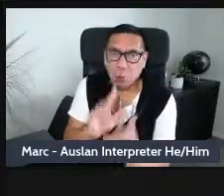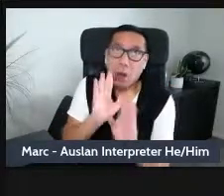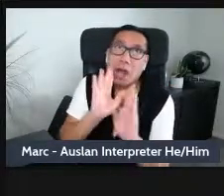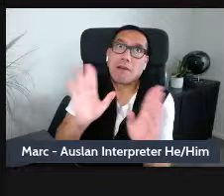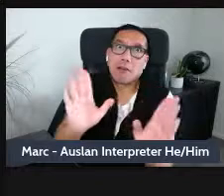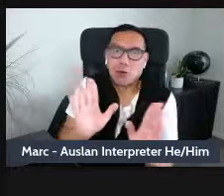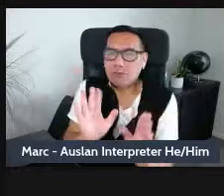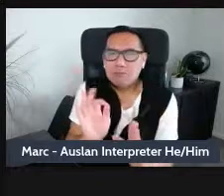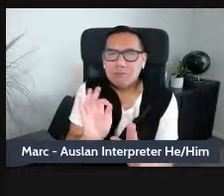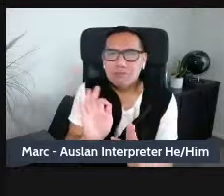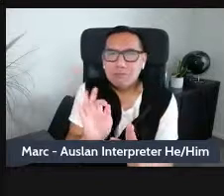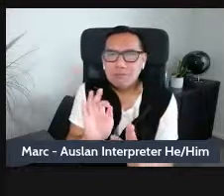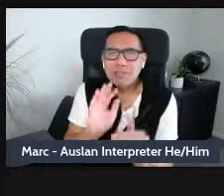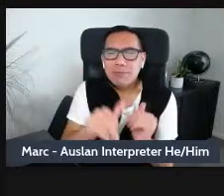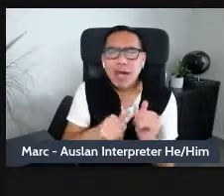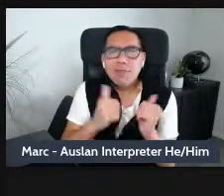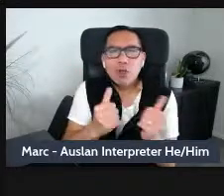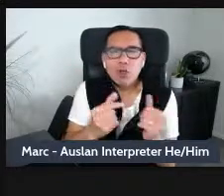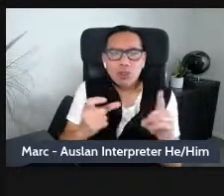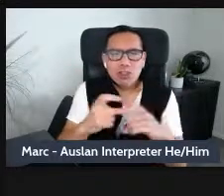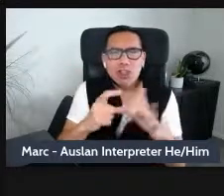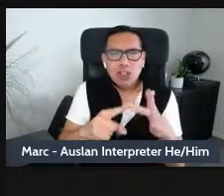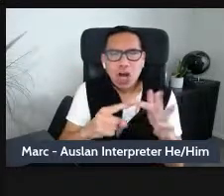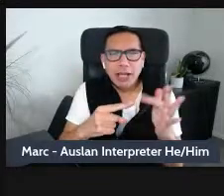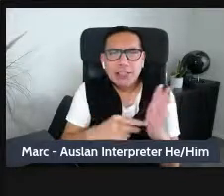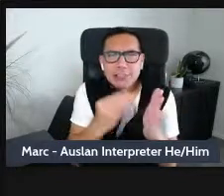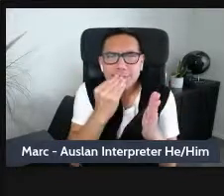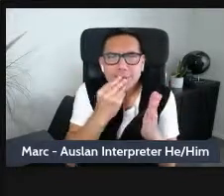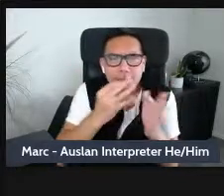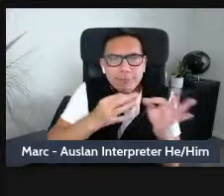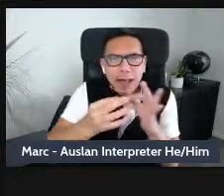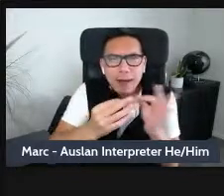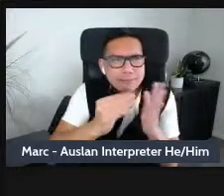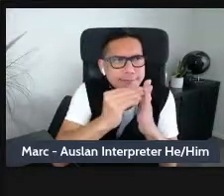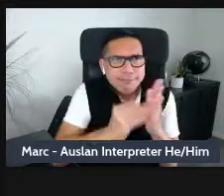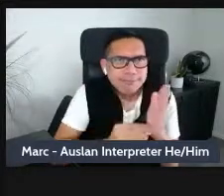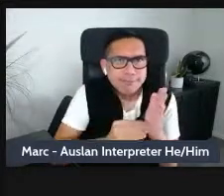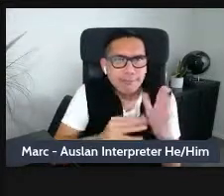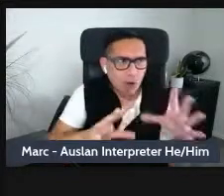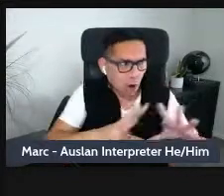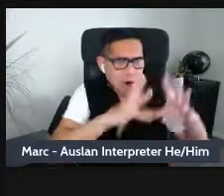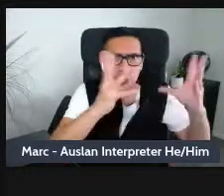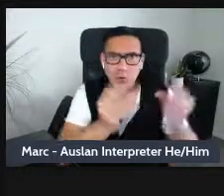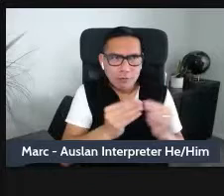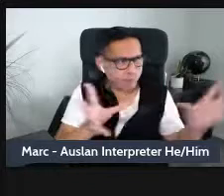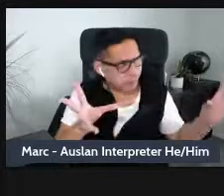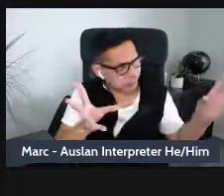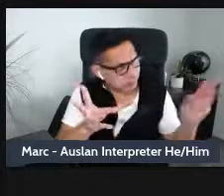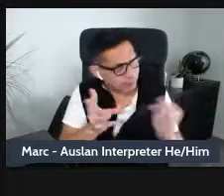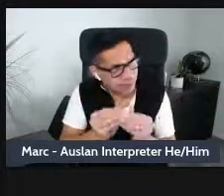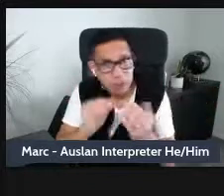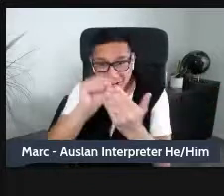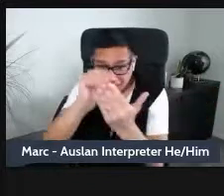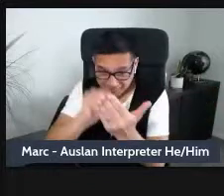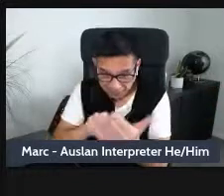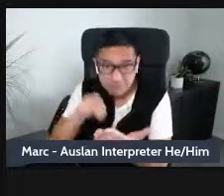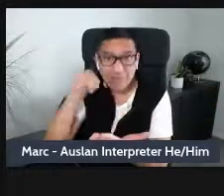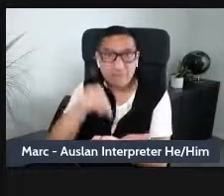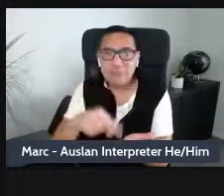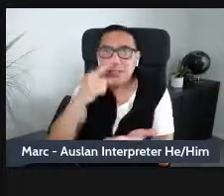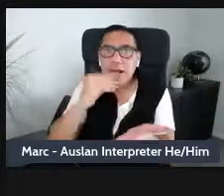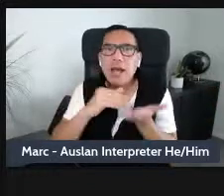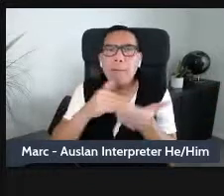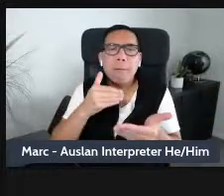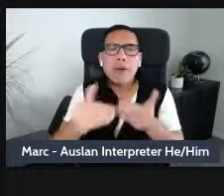having a really good diet quality and an overall pattern. And having that can help to manage things like your blood